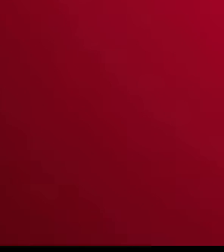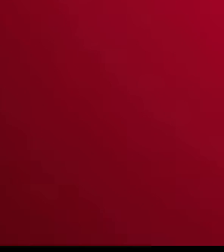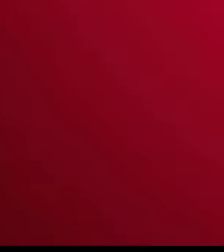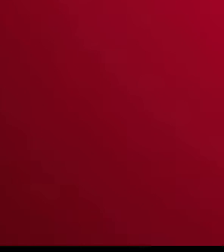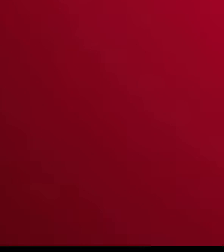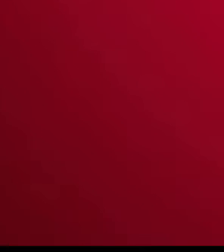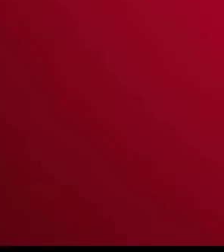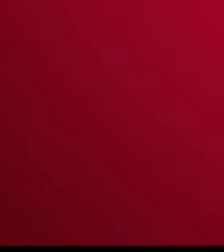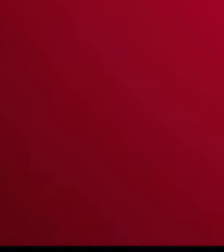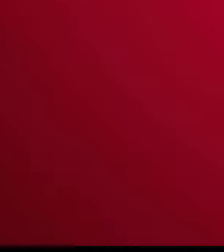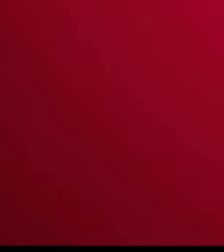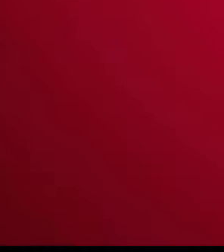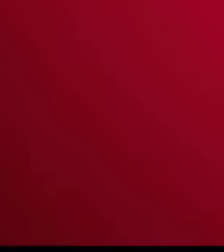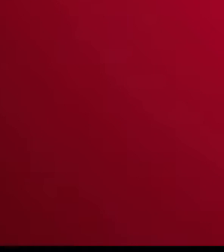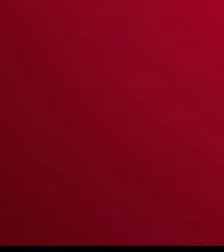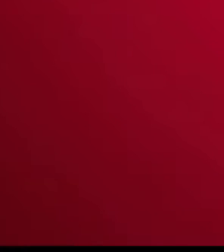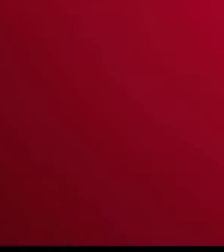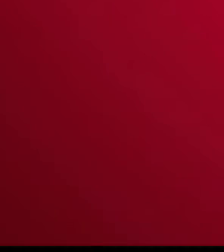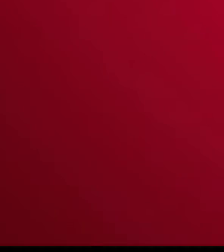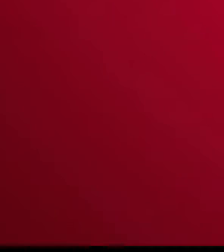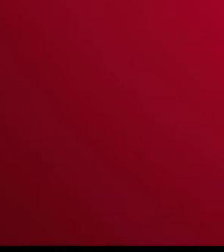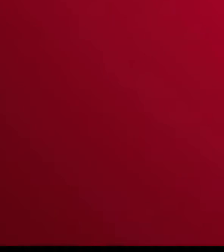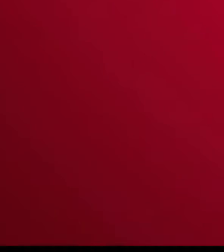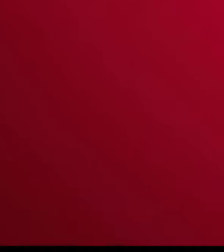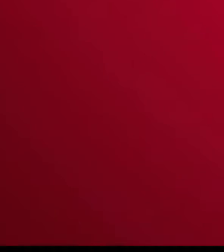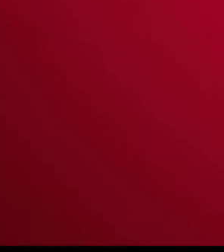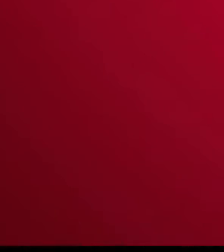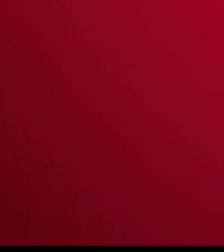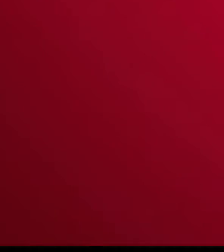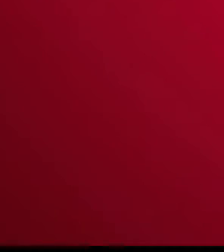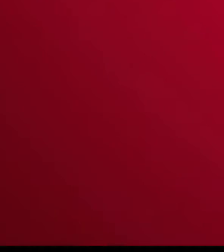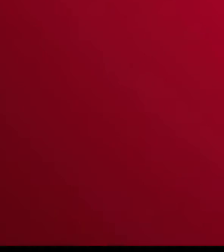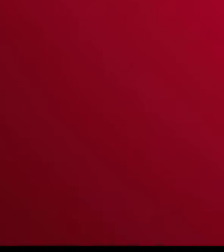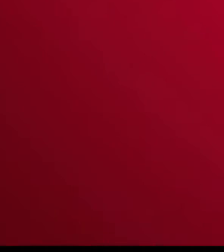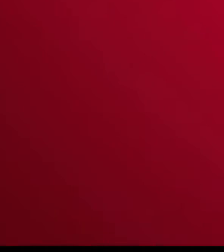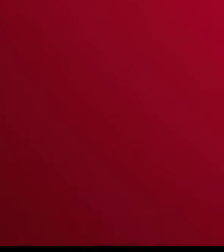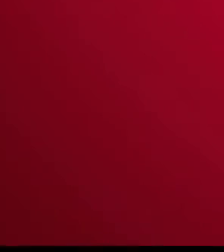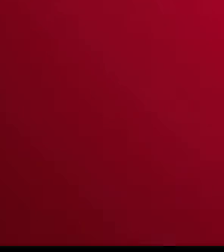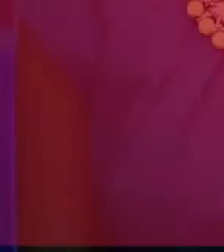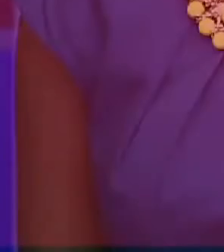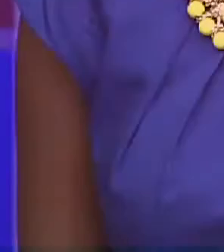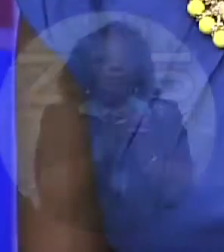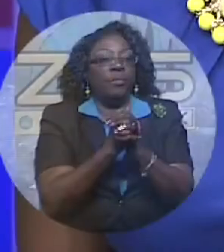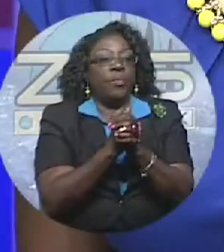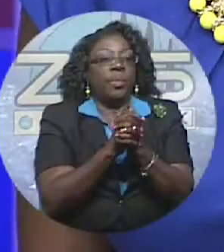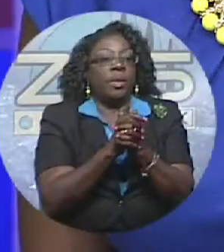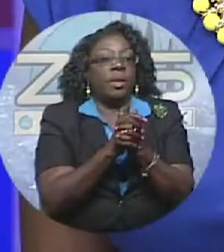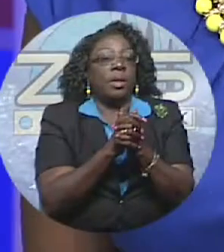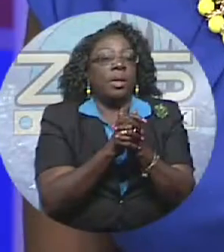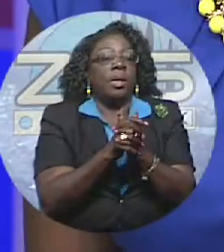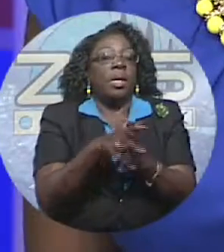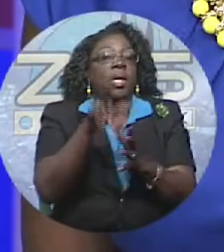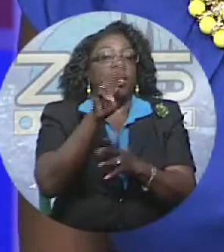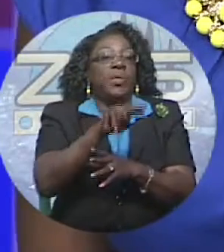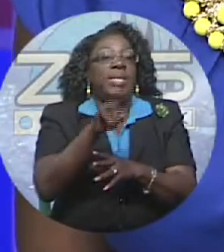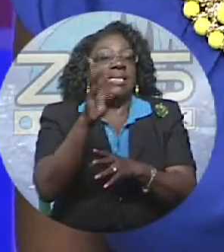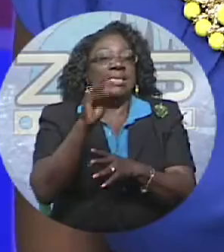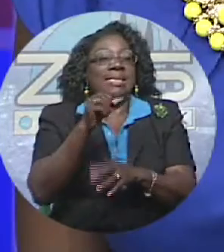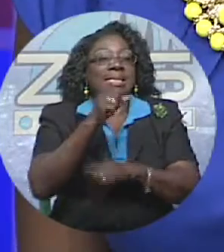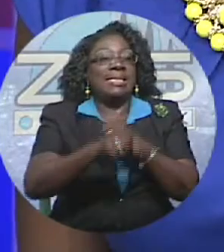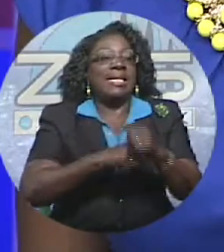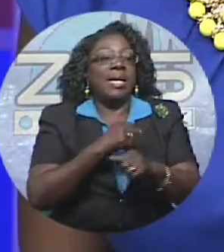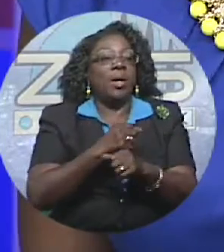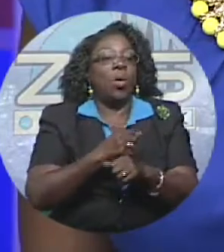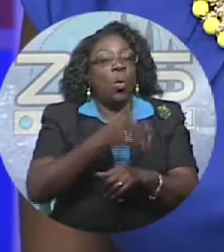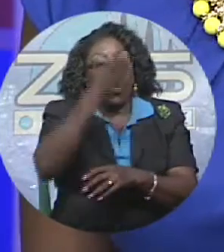This portion of the news brought to you by McDonald's. McDonald's, I'm loving it. A 26-year-old man is the